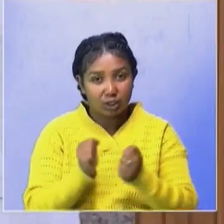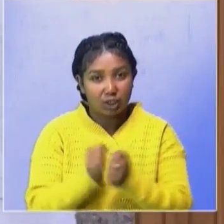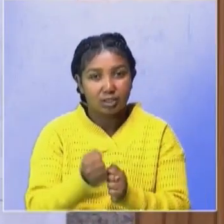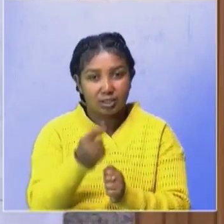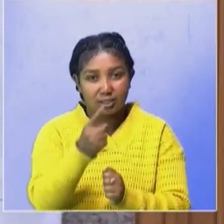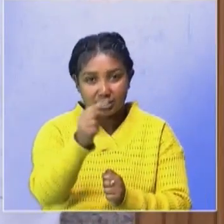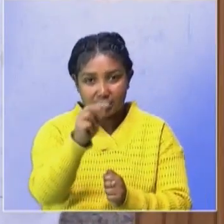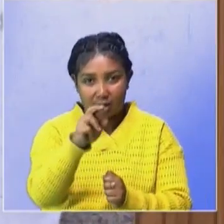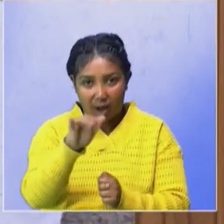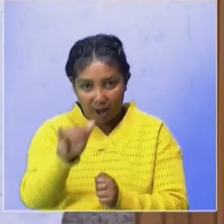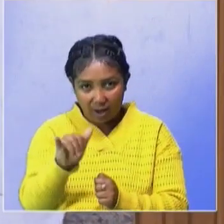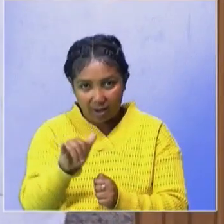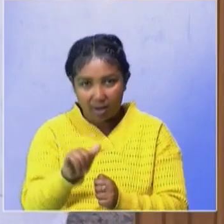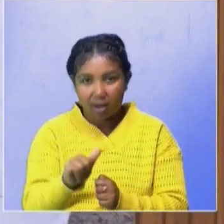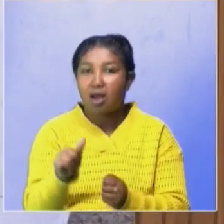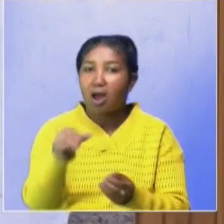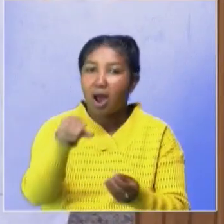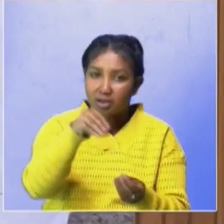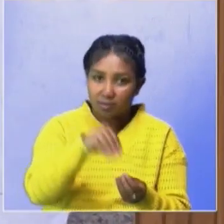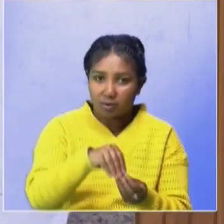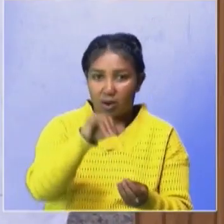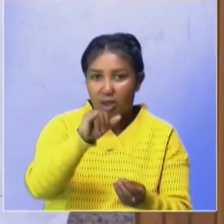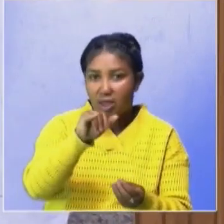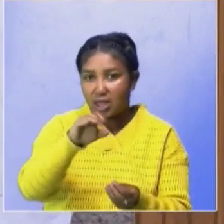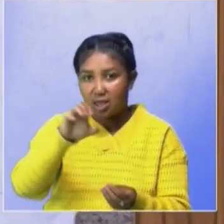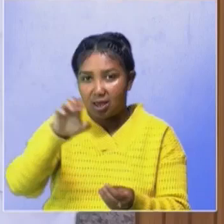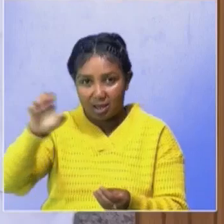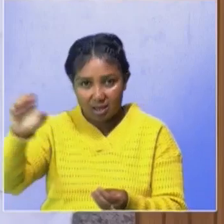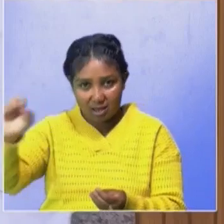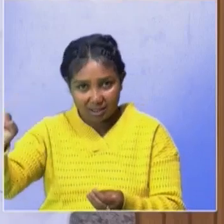try, adding what?